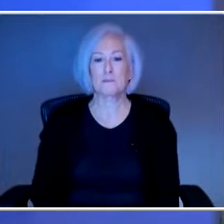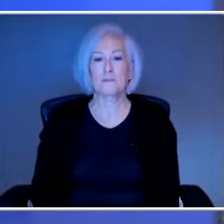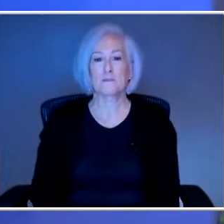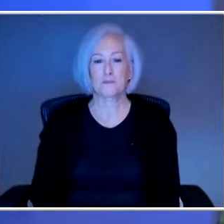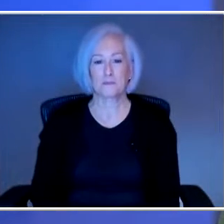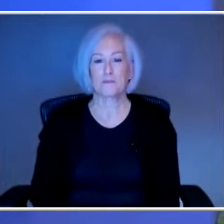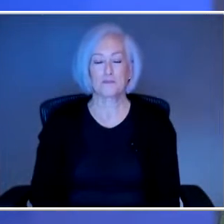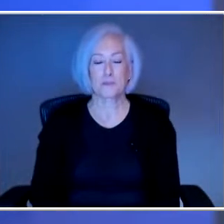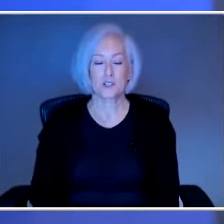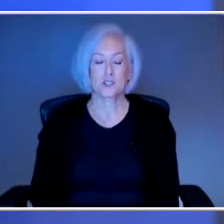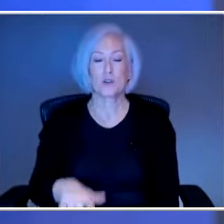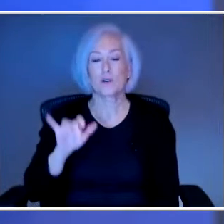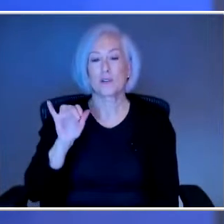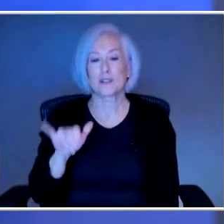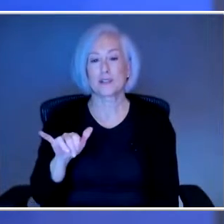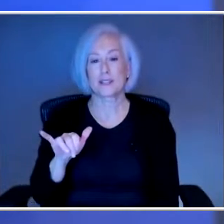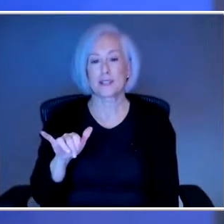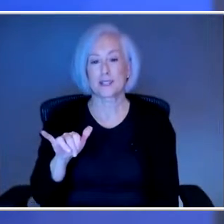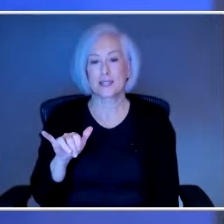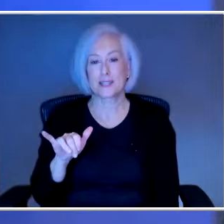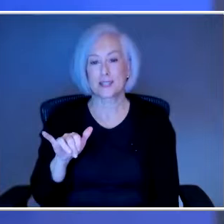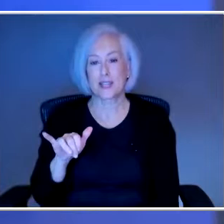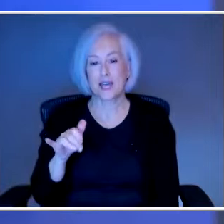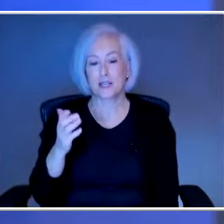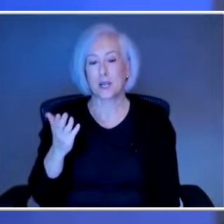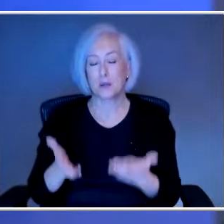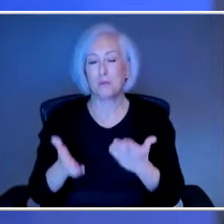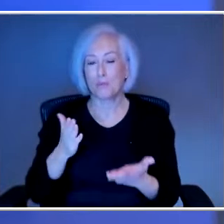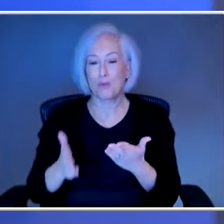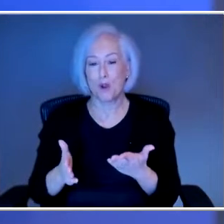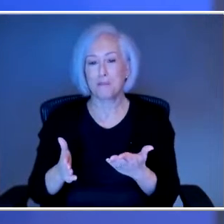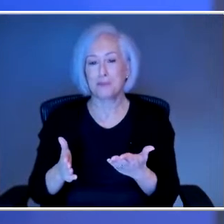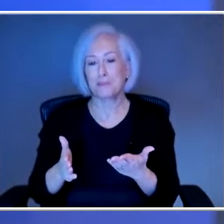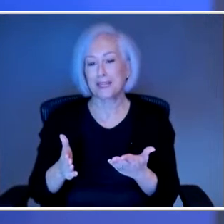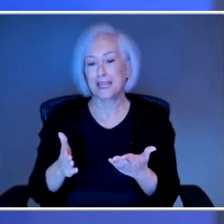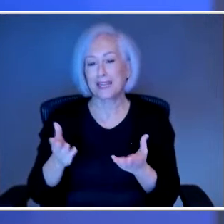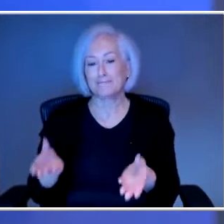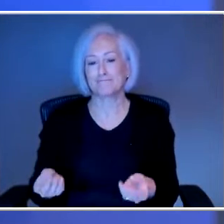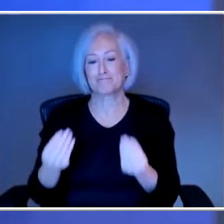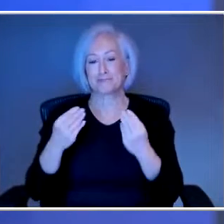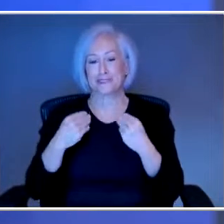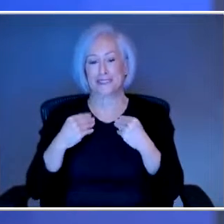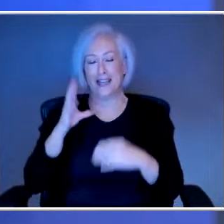probably gave me experience with the